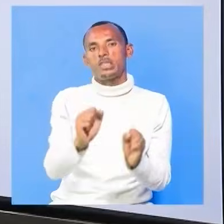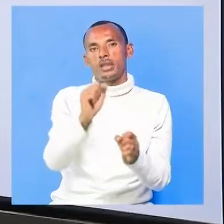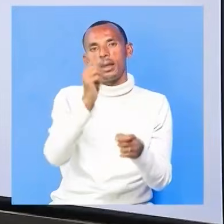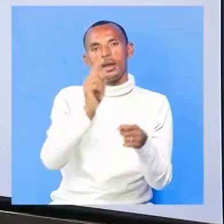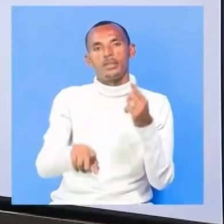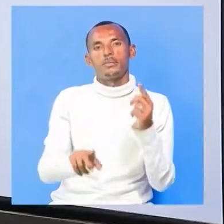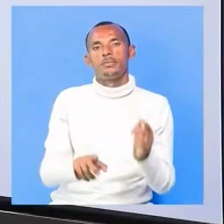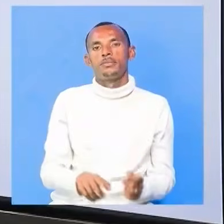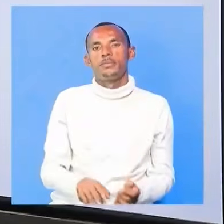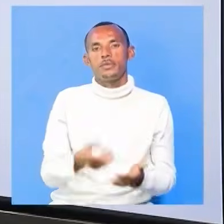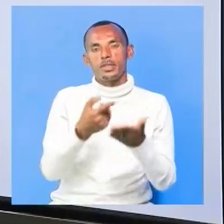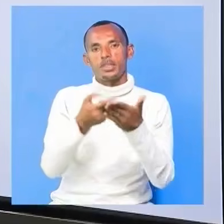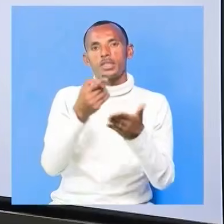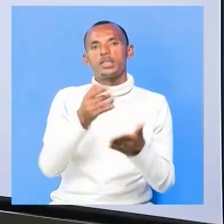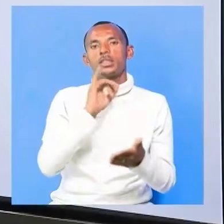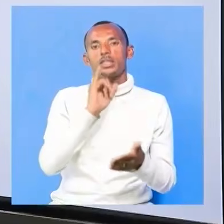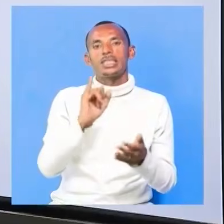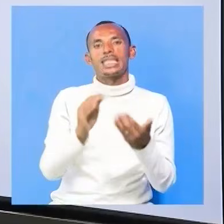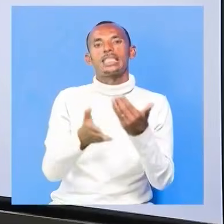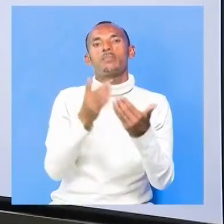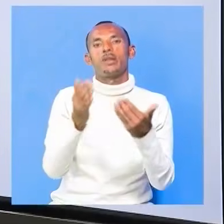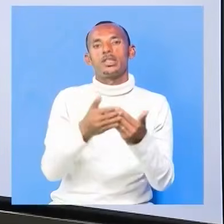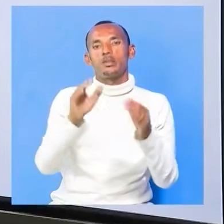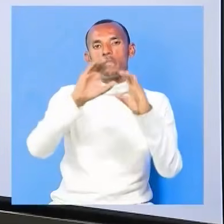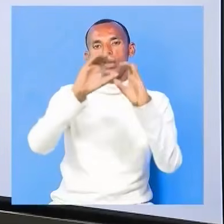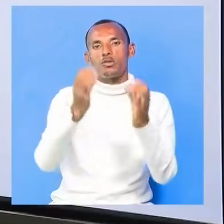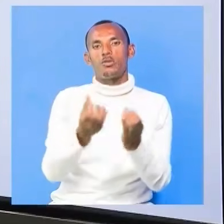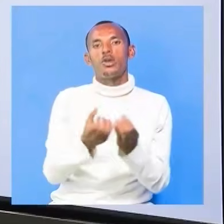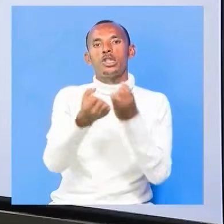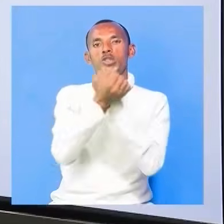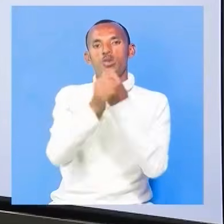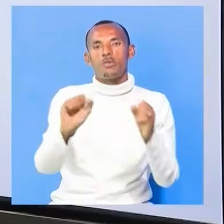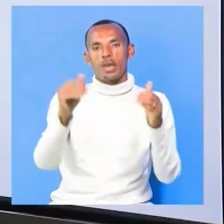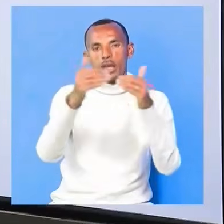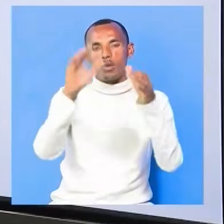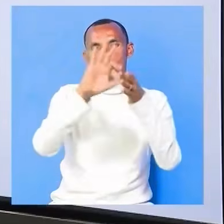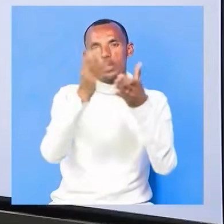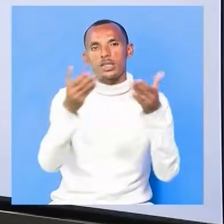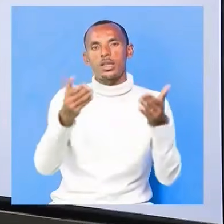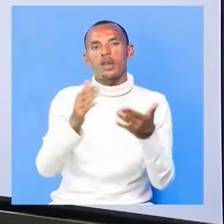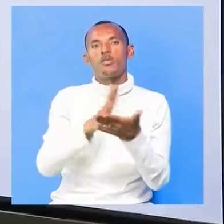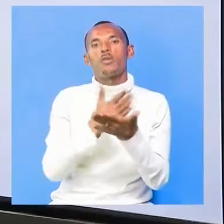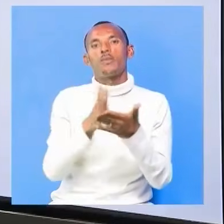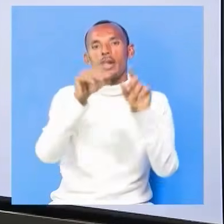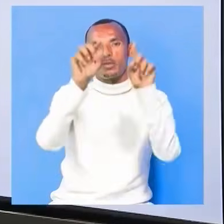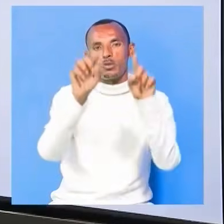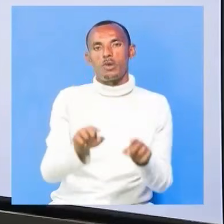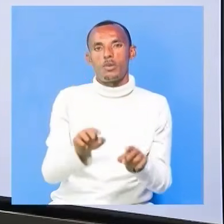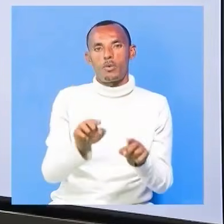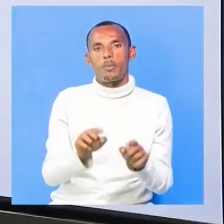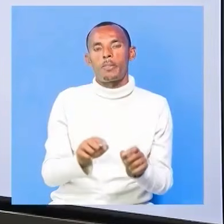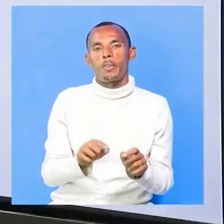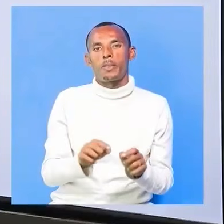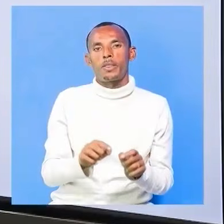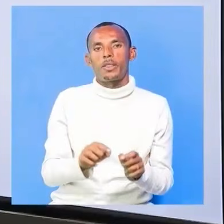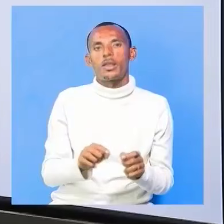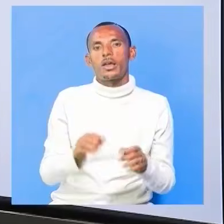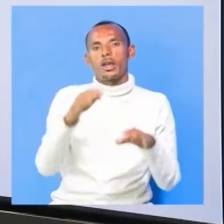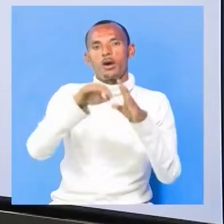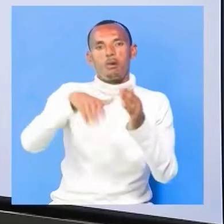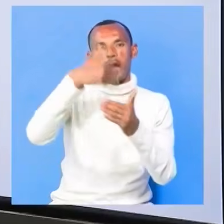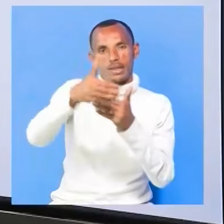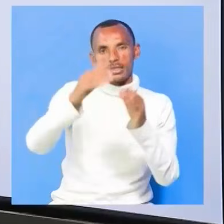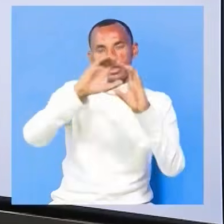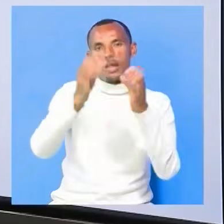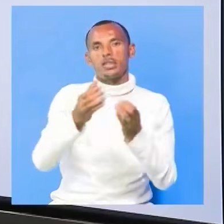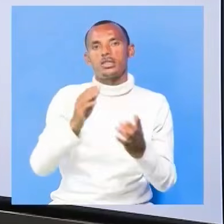right? So this is the simplest part of solving equations involving absolute values, okay?